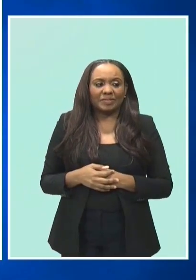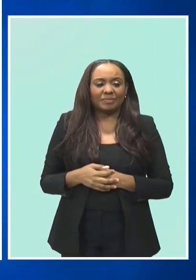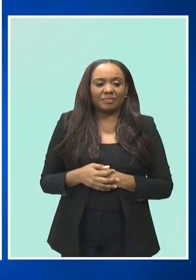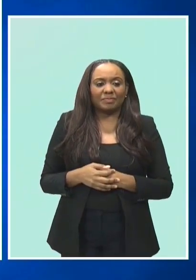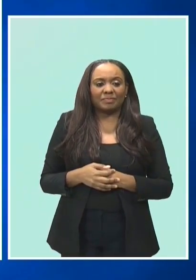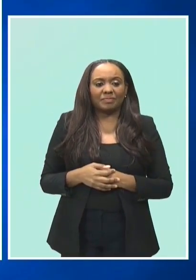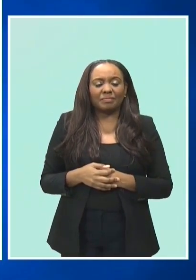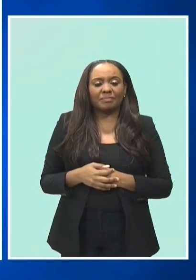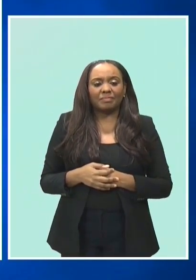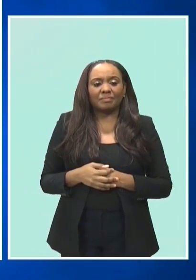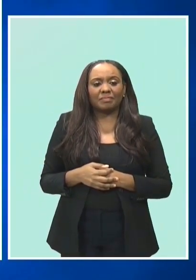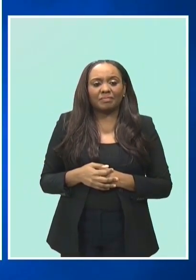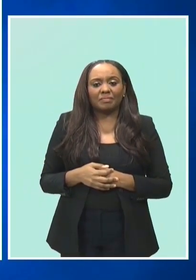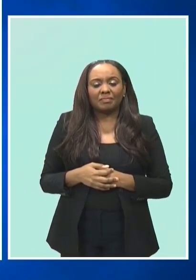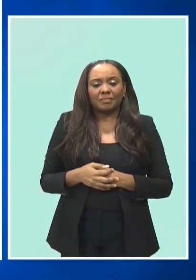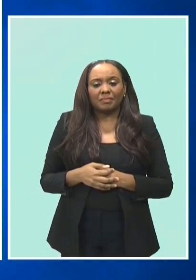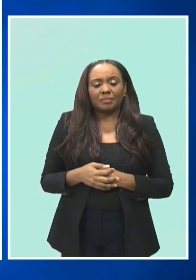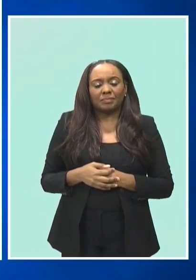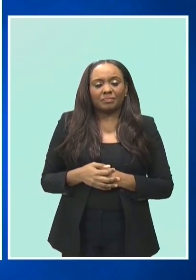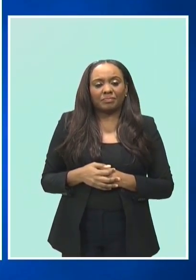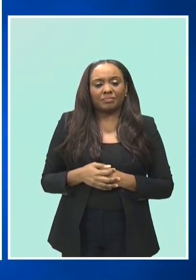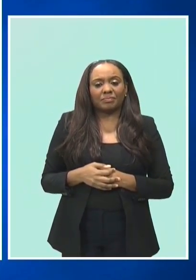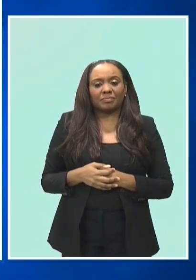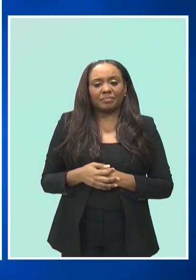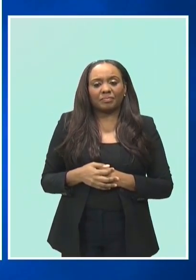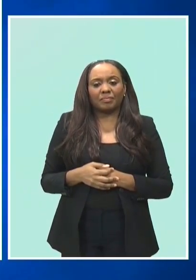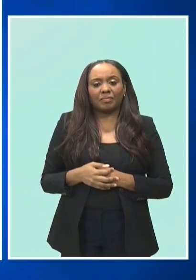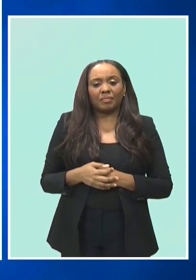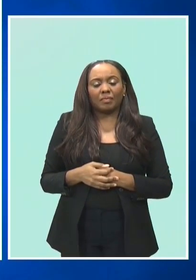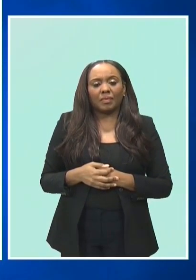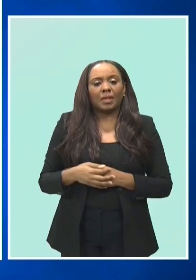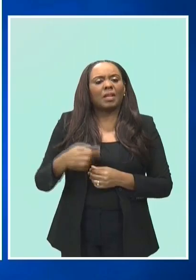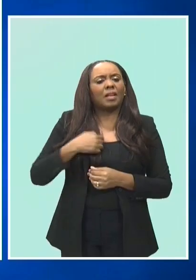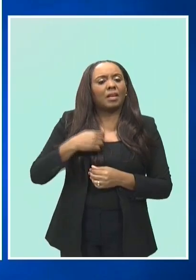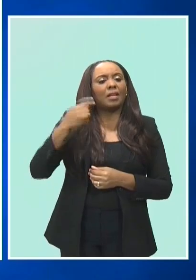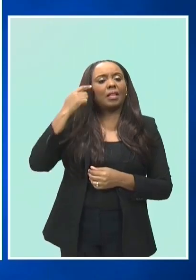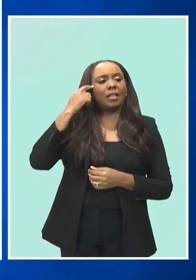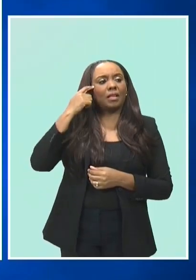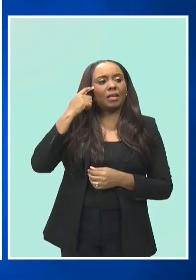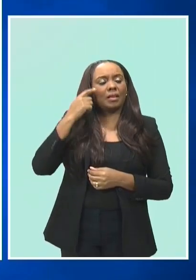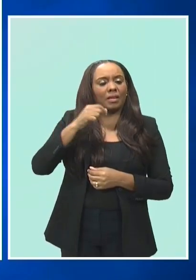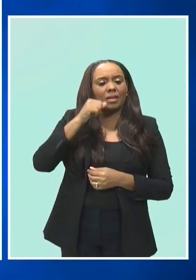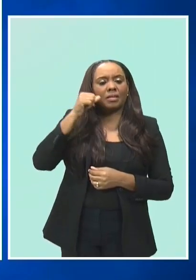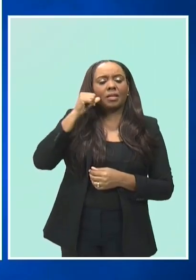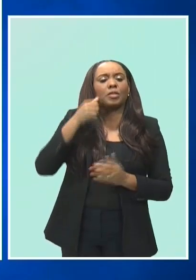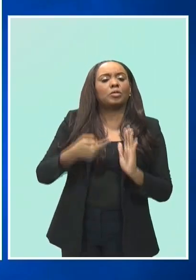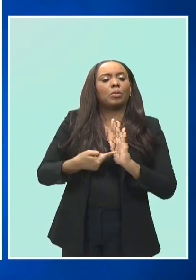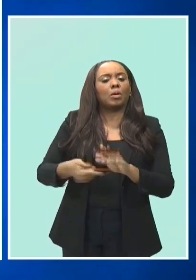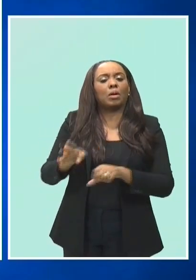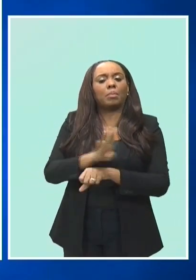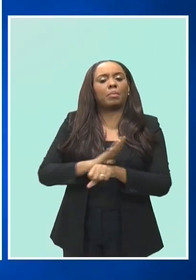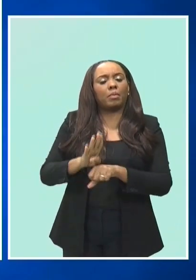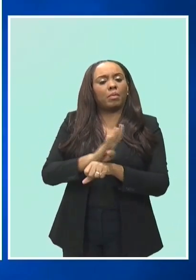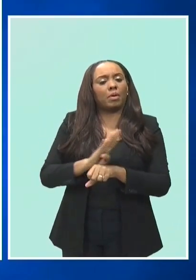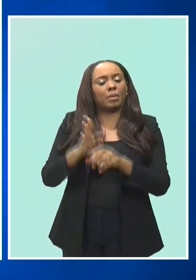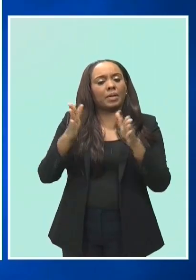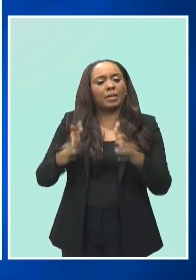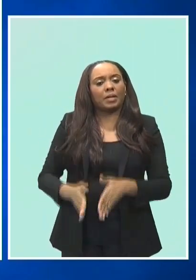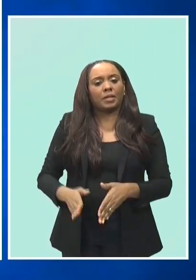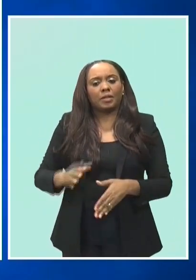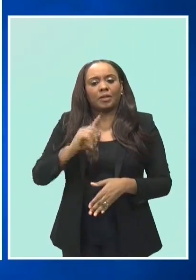I think this has brought out the very best of the Barbadian character and personality,